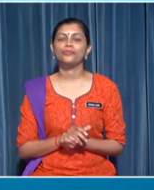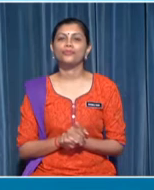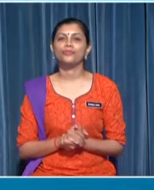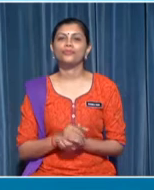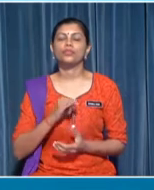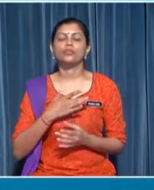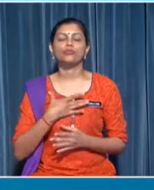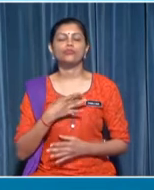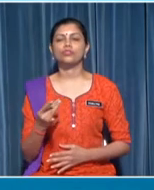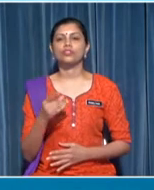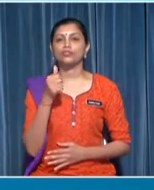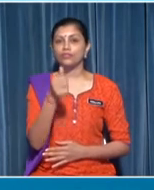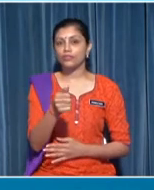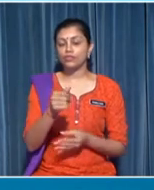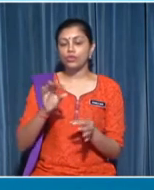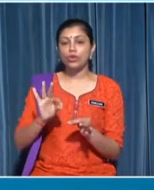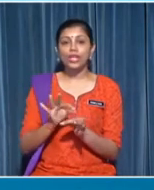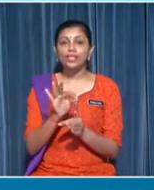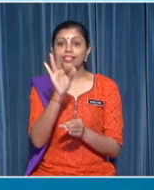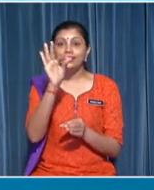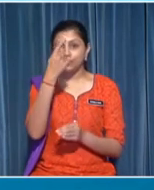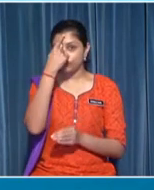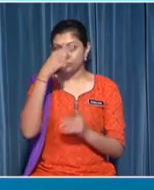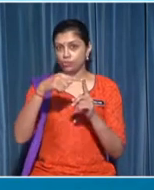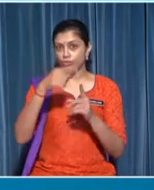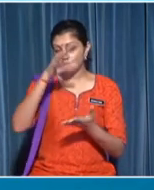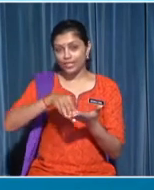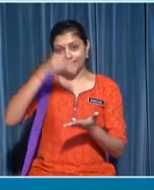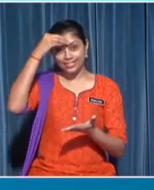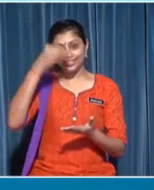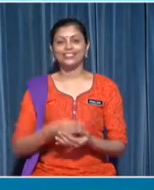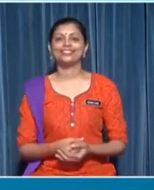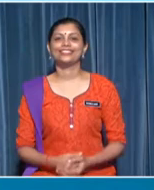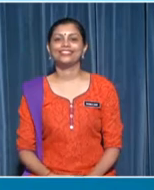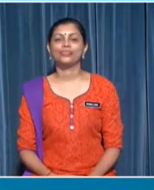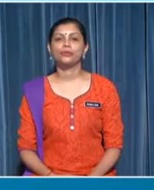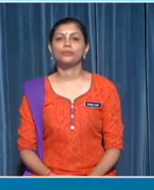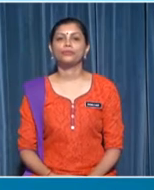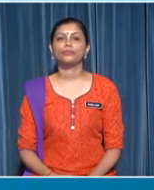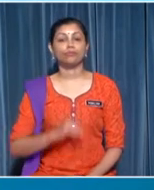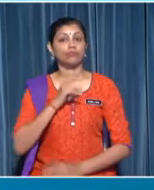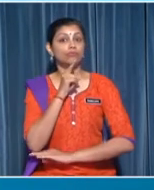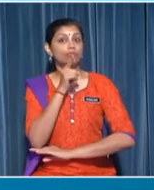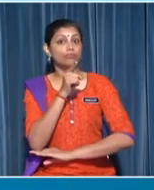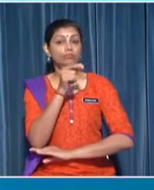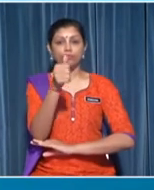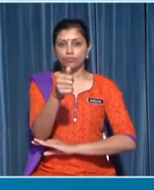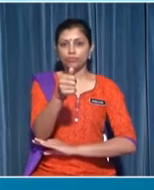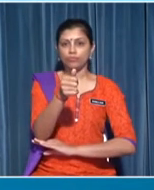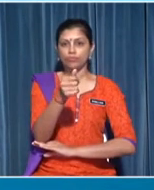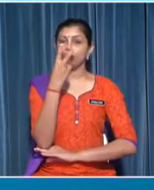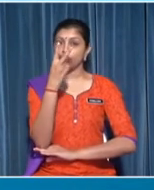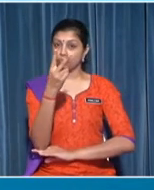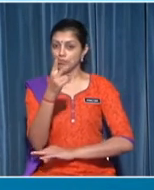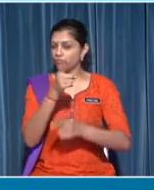your enthusiasm and keenness for knowledge. And I can assure you, you are watching the right